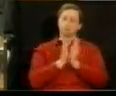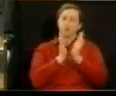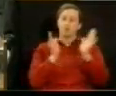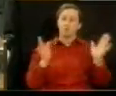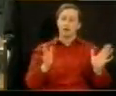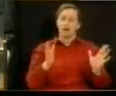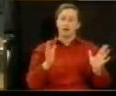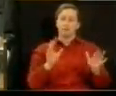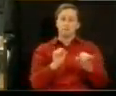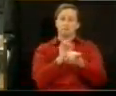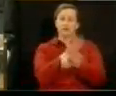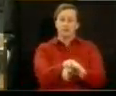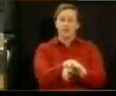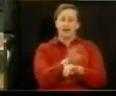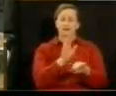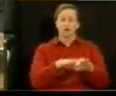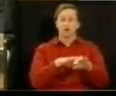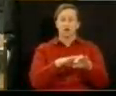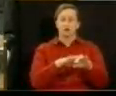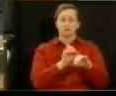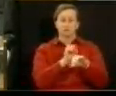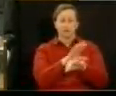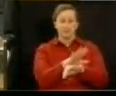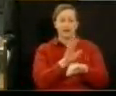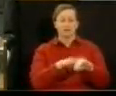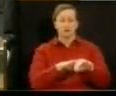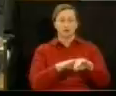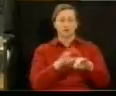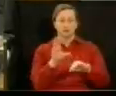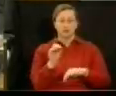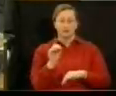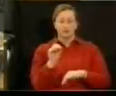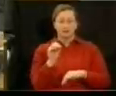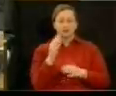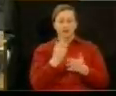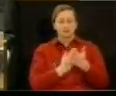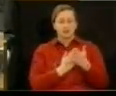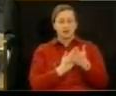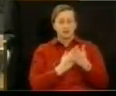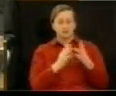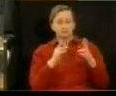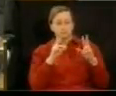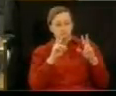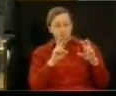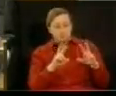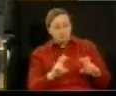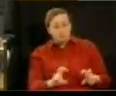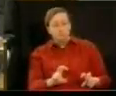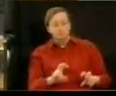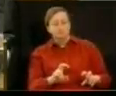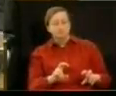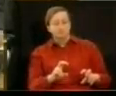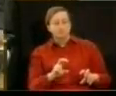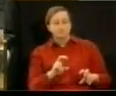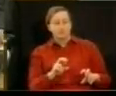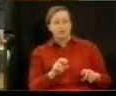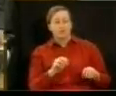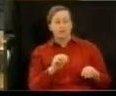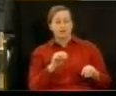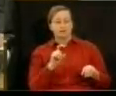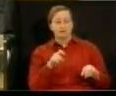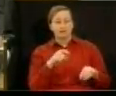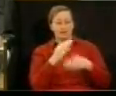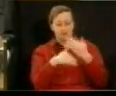impact on our county, I think there is a need for some public scrutiny of those who seek these jobs through the appointment process.